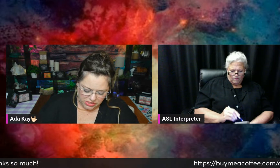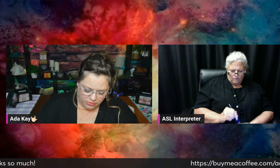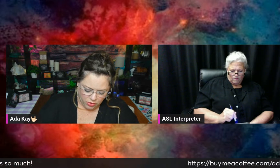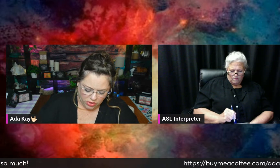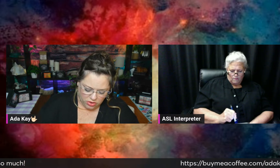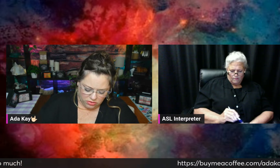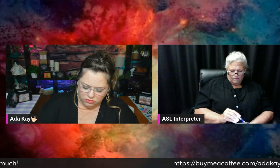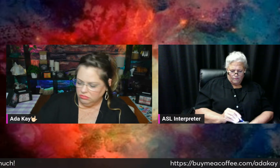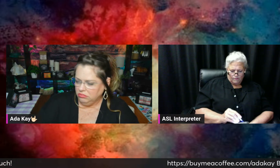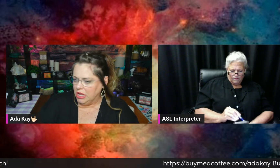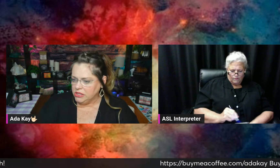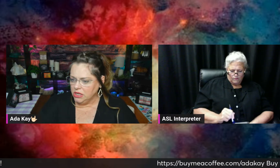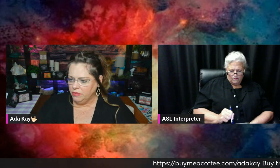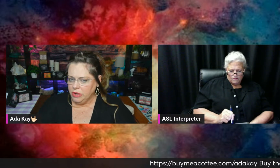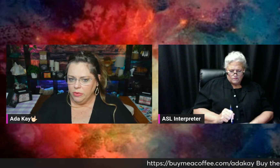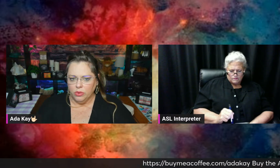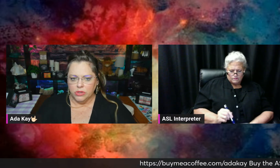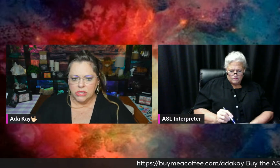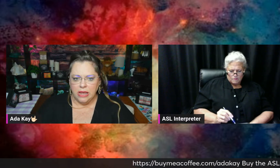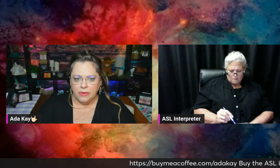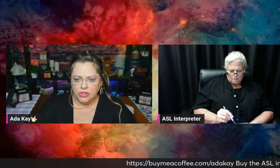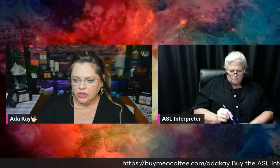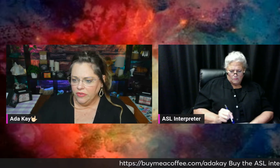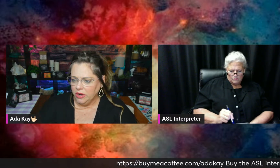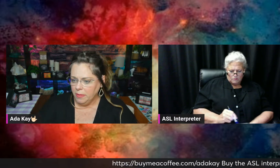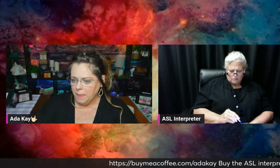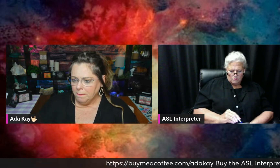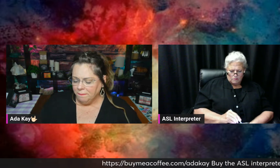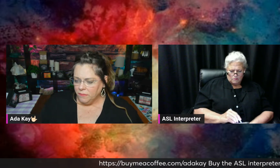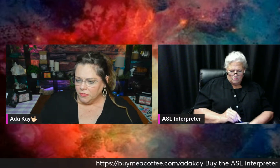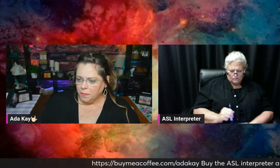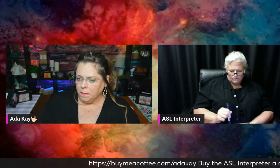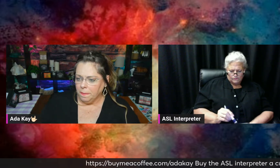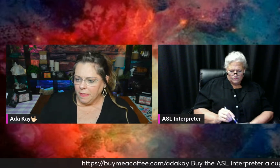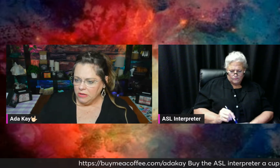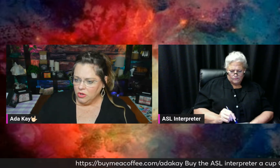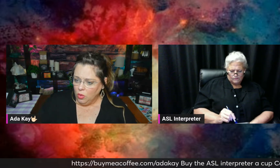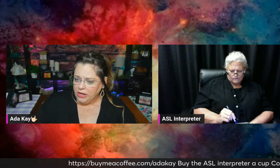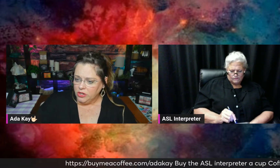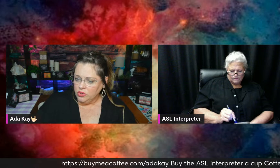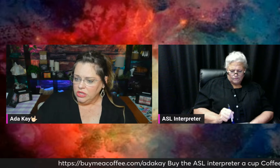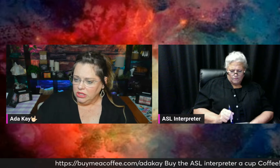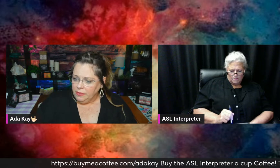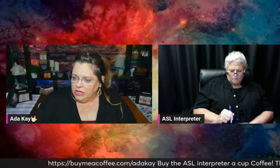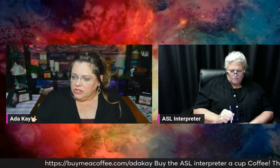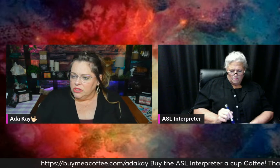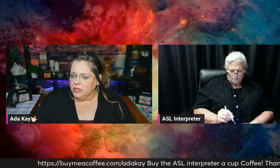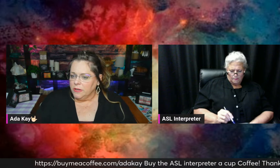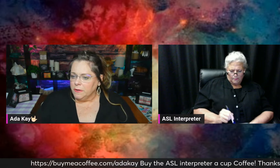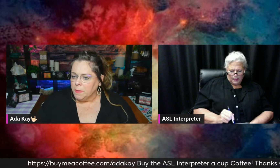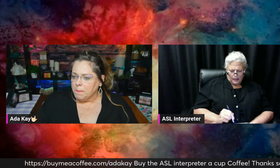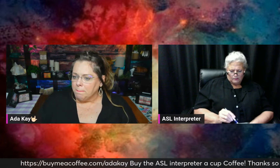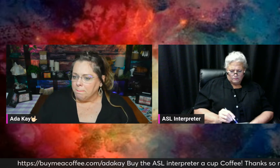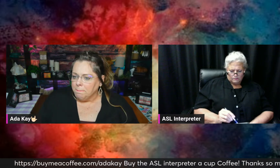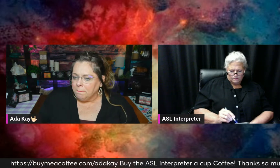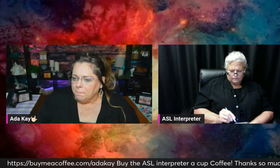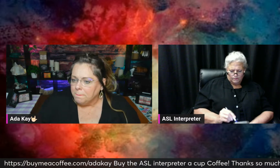If I seem to recall, last time people were slapping stuff up. No way to do the Olympics?